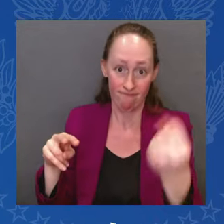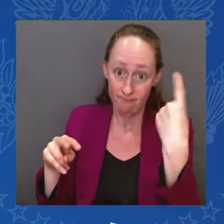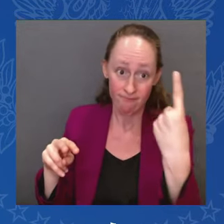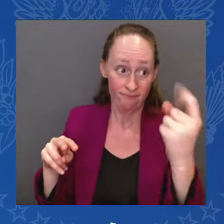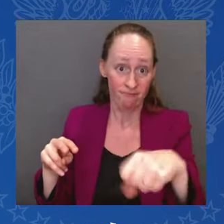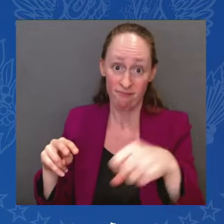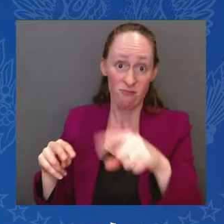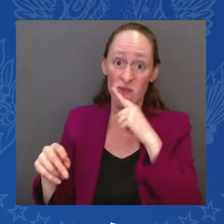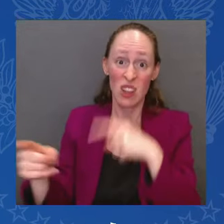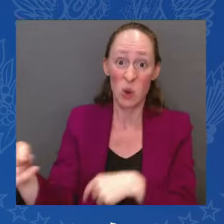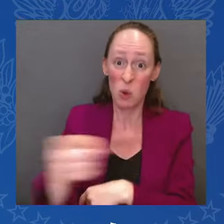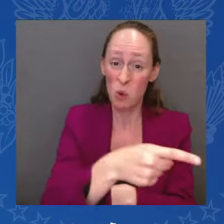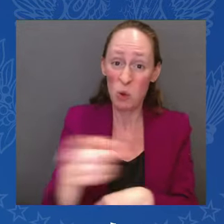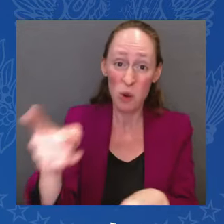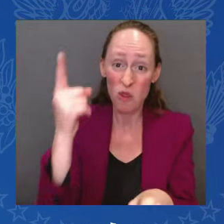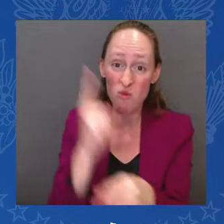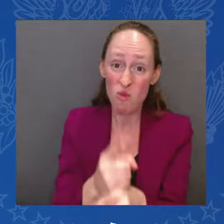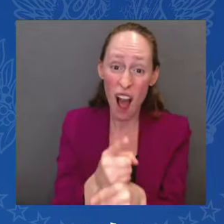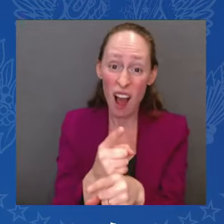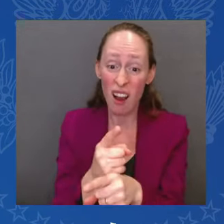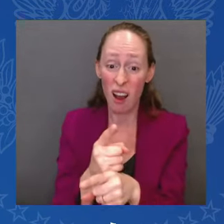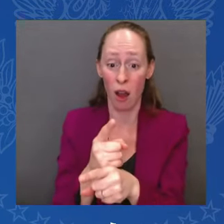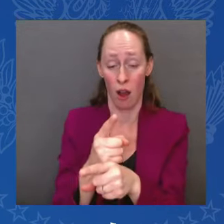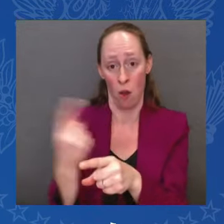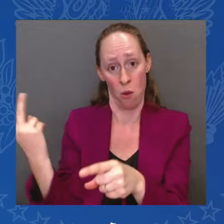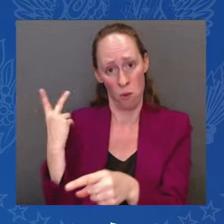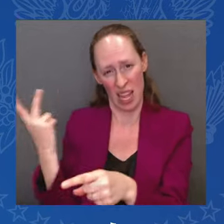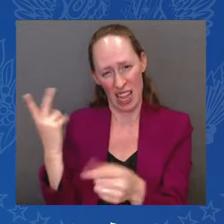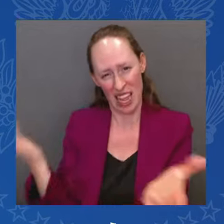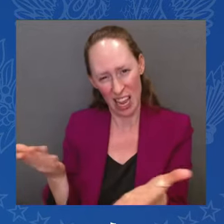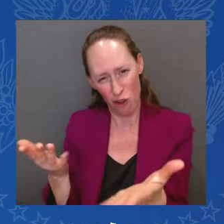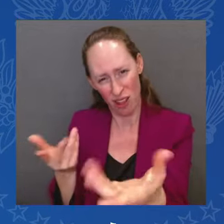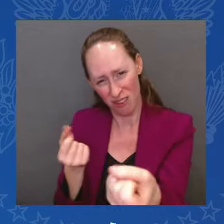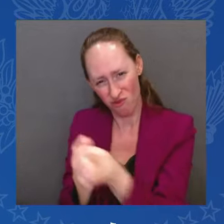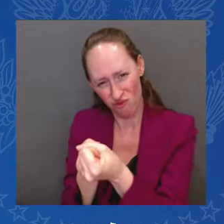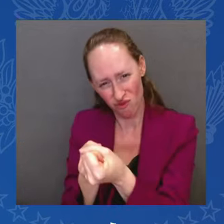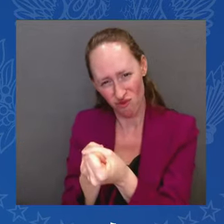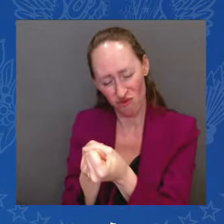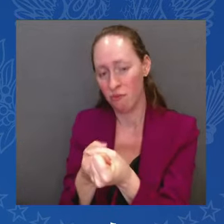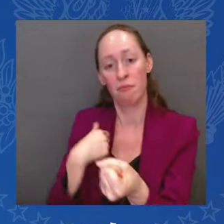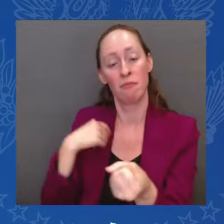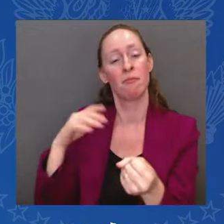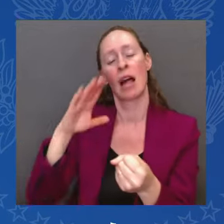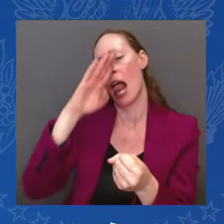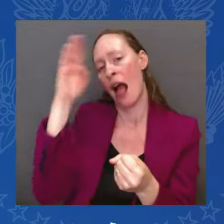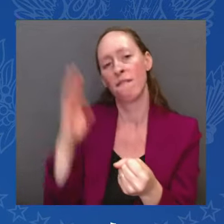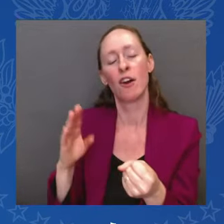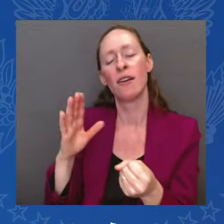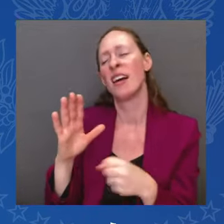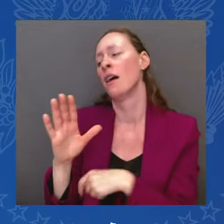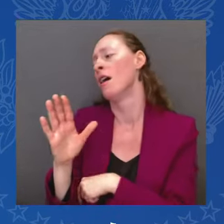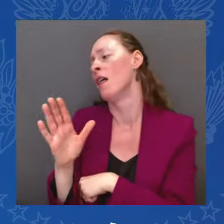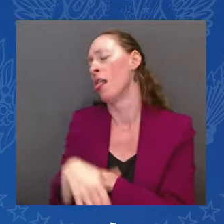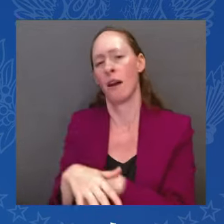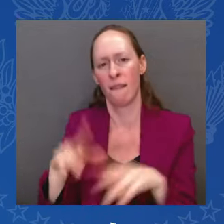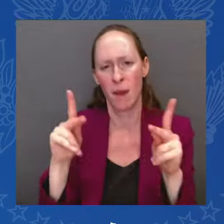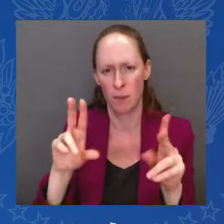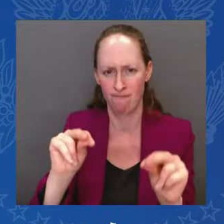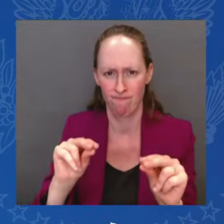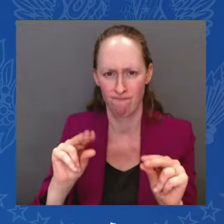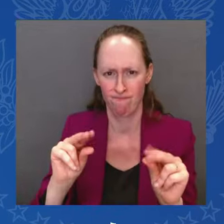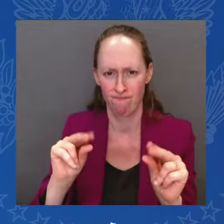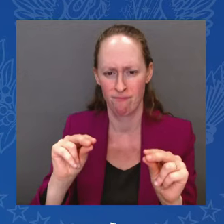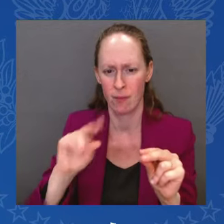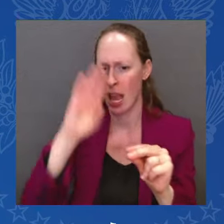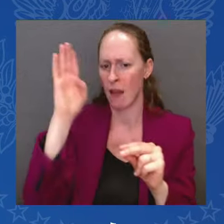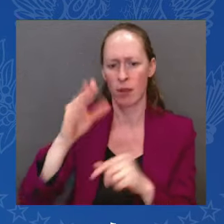your side, and we're never going to give up dealing with this problem. We're never going to forget your loved ones. We're